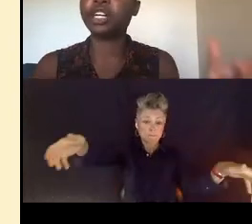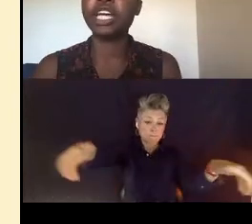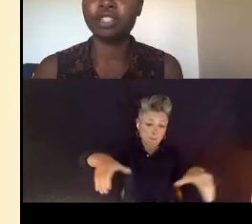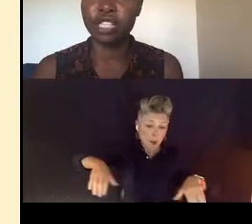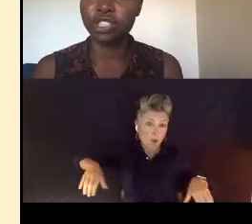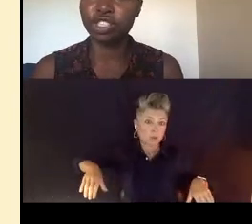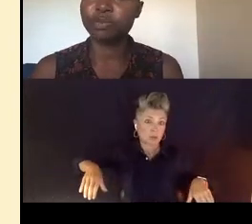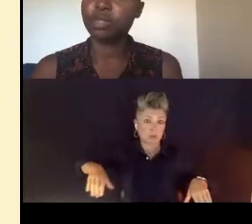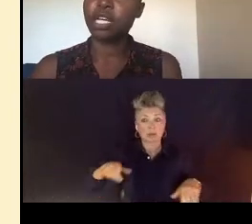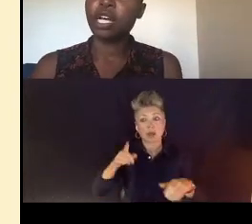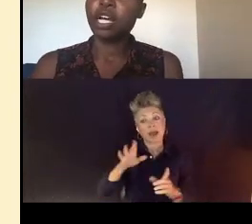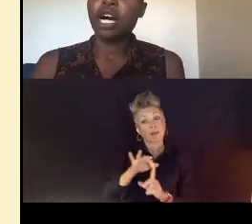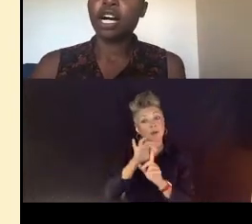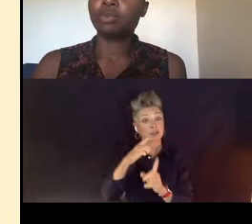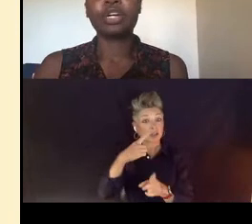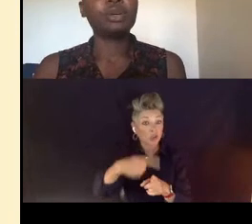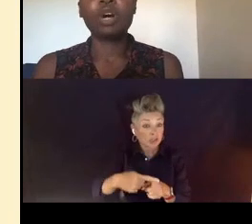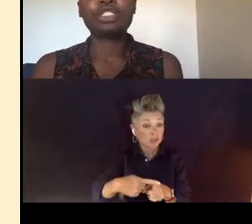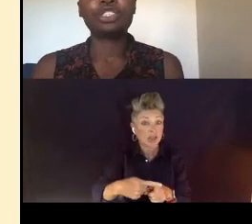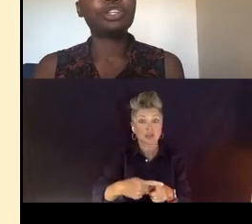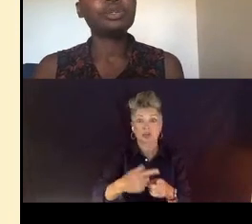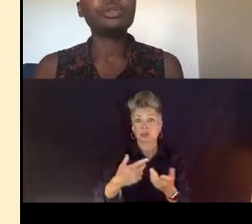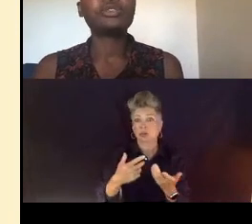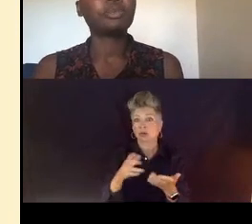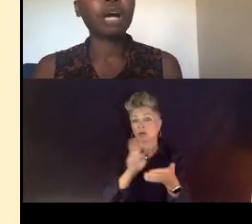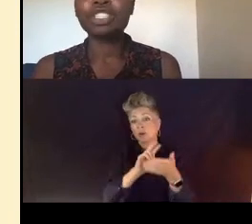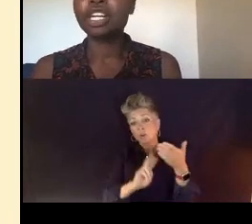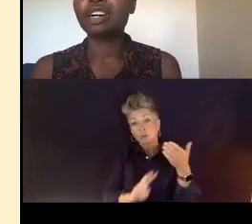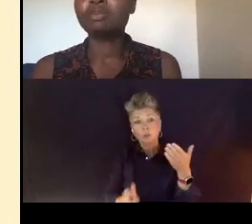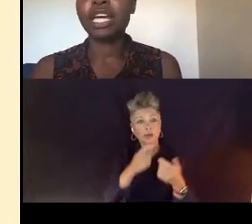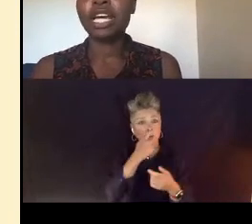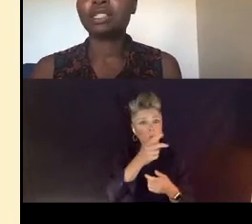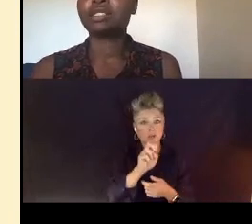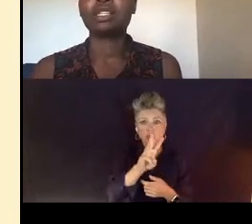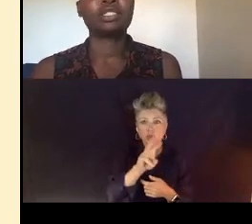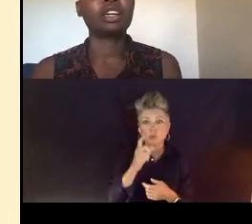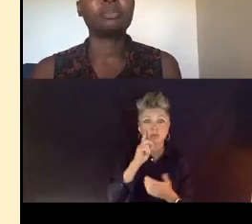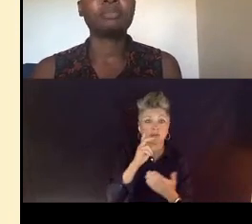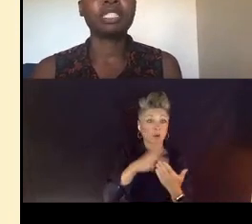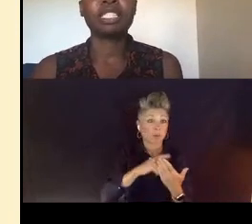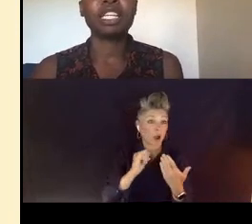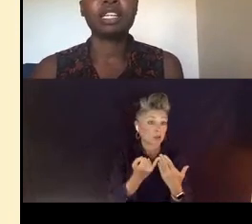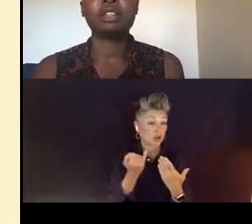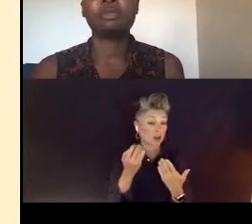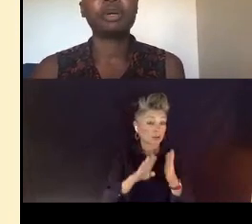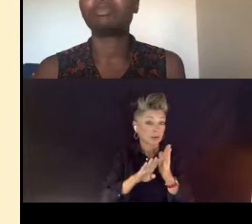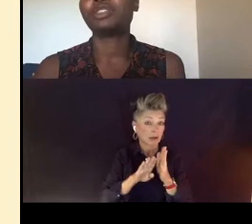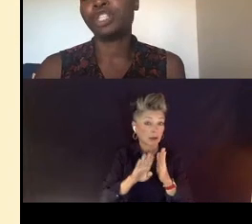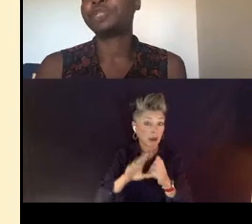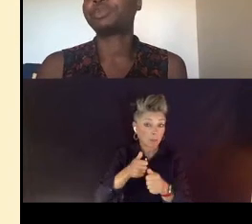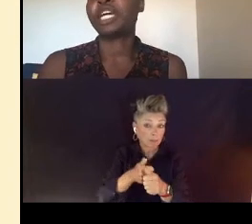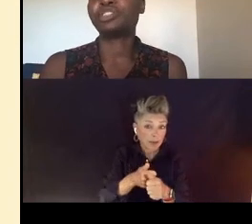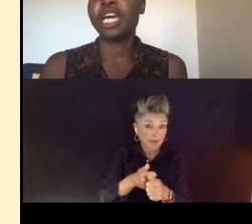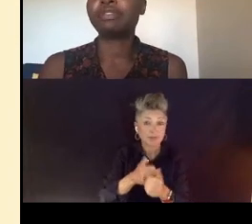particular intersection. Read and watch the news for project updates. Some city departments